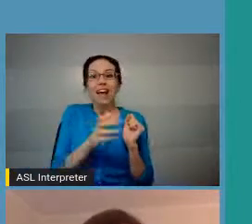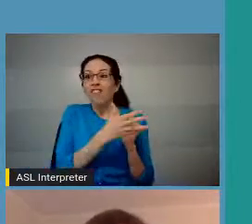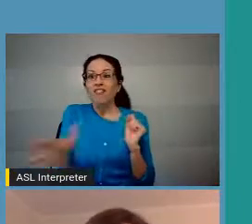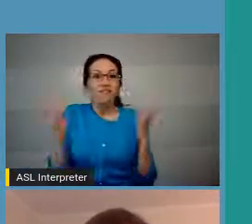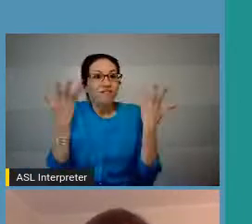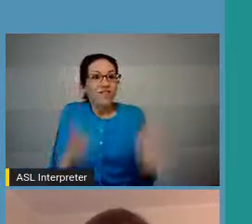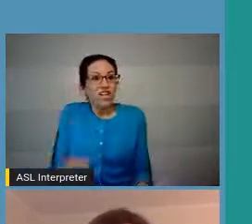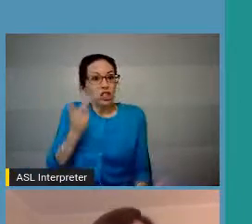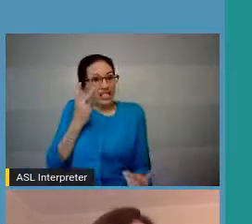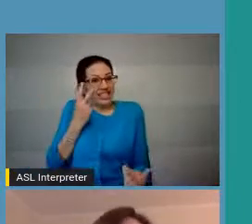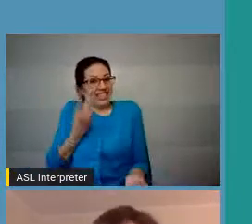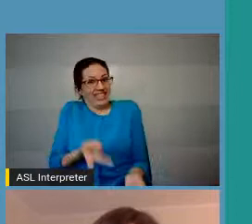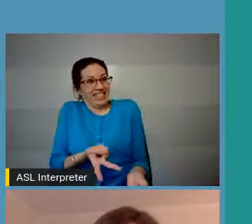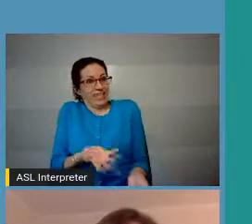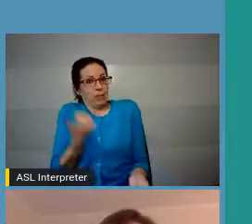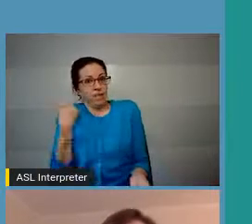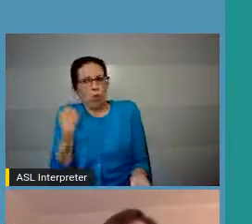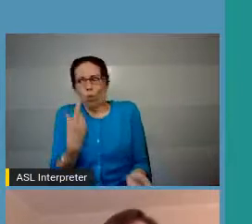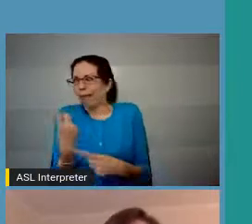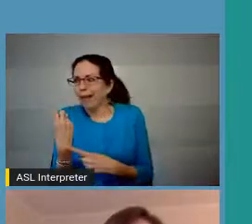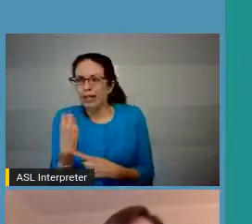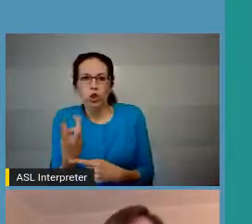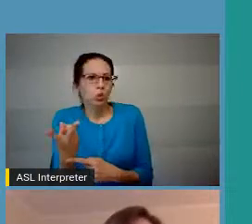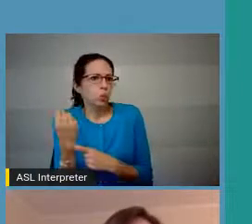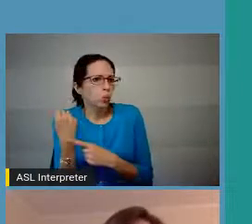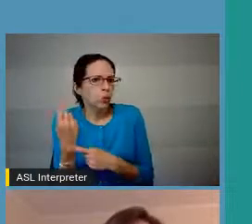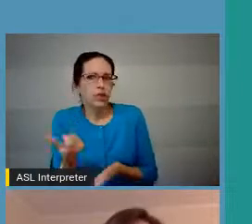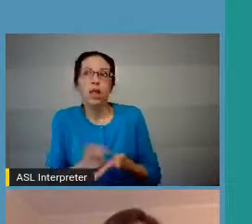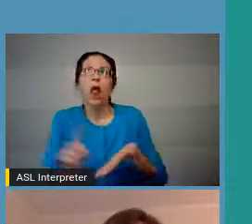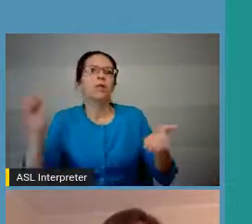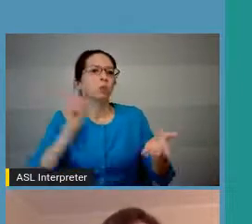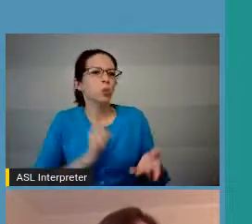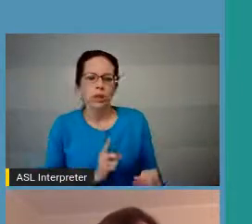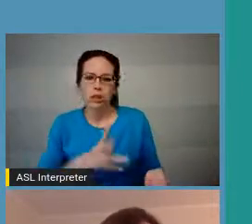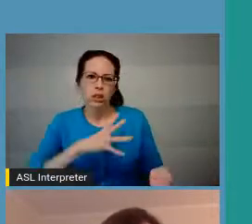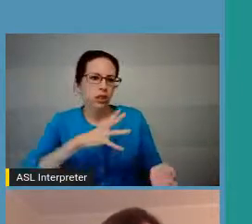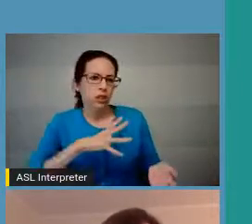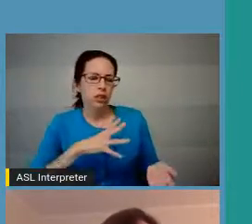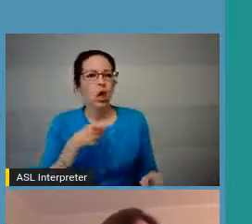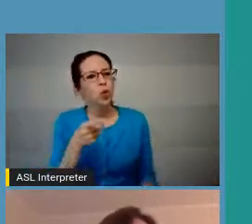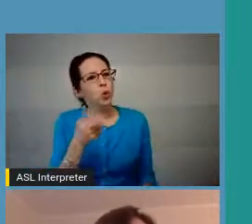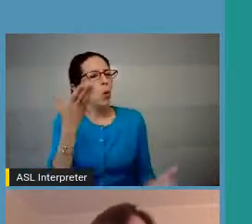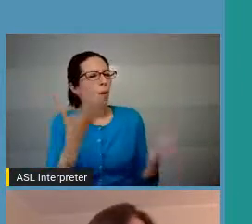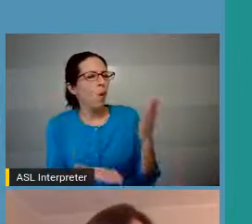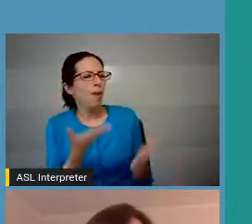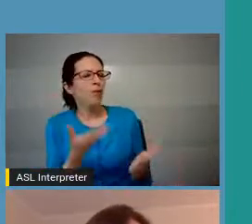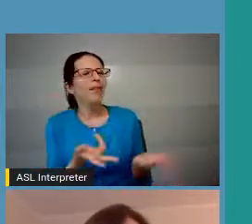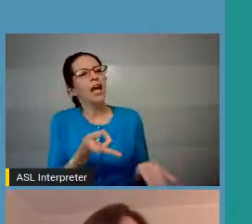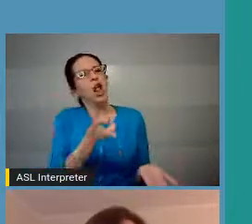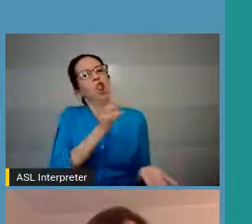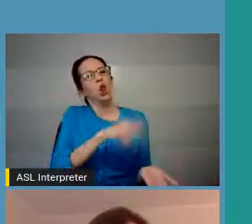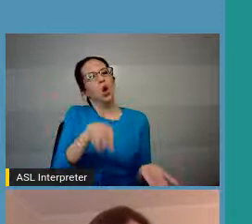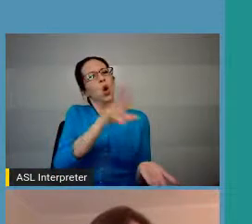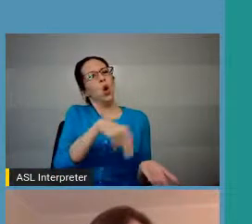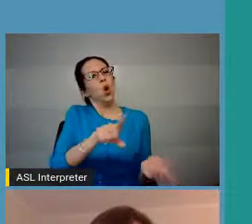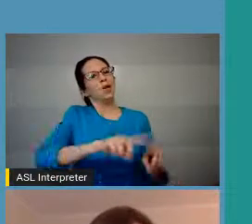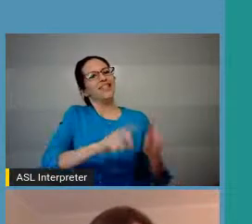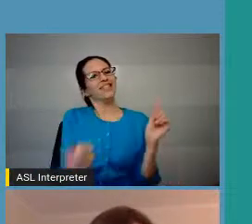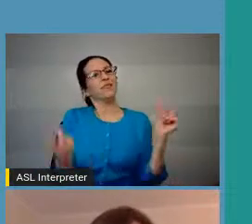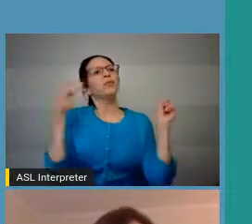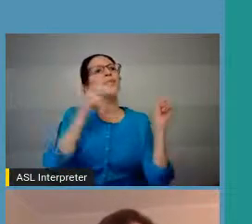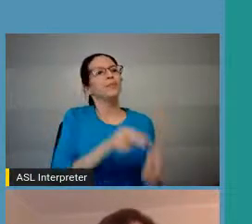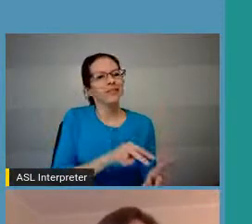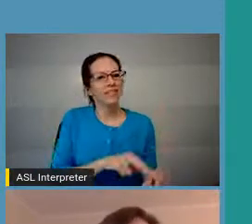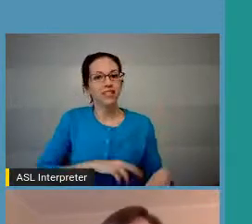objects in the past year or two or several months or even last week, you probably didn't look at it from the point of view of someone who's going to digitize